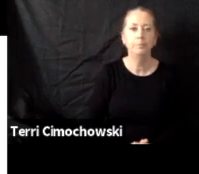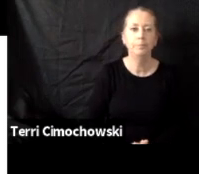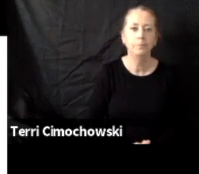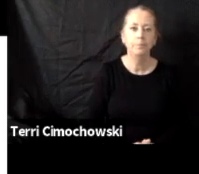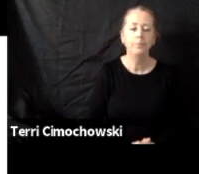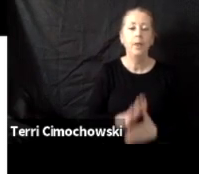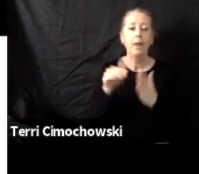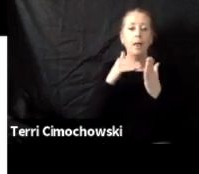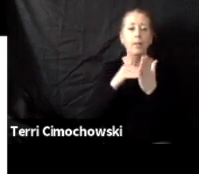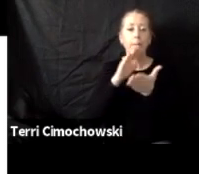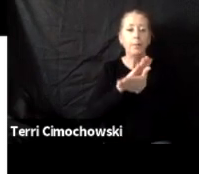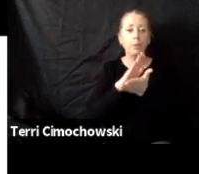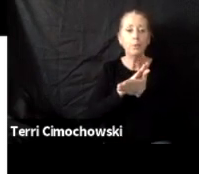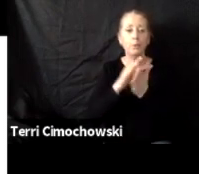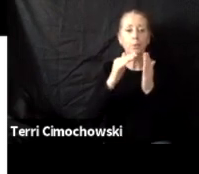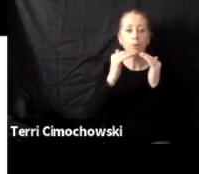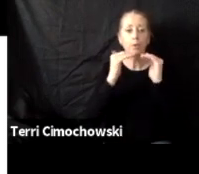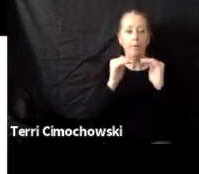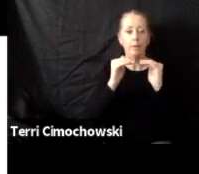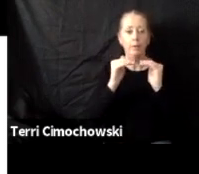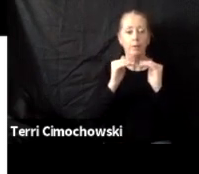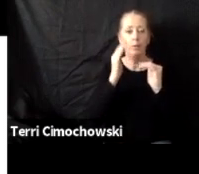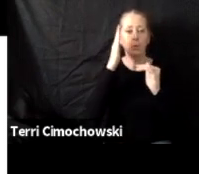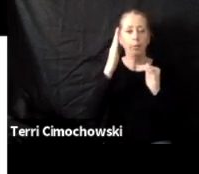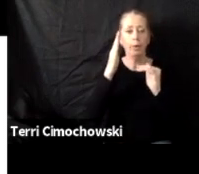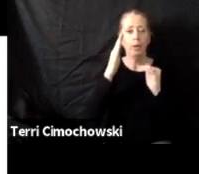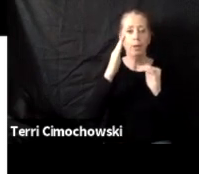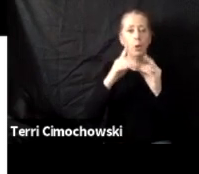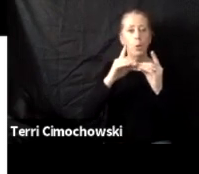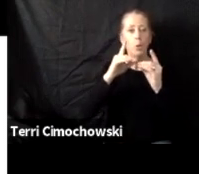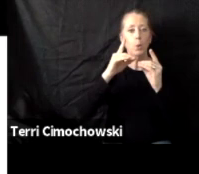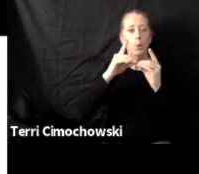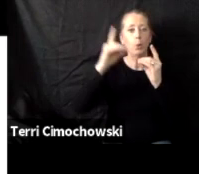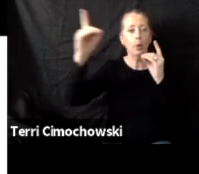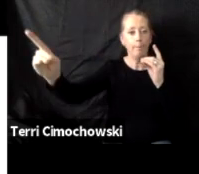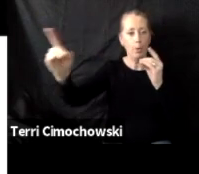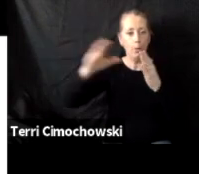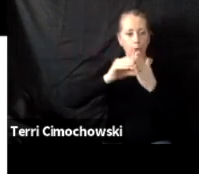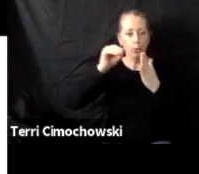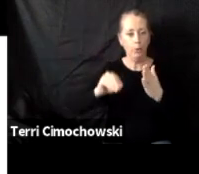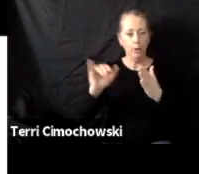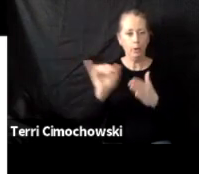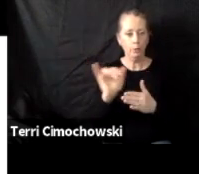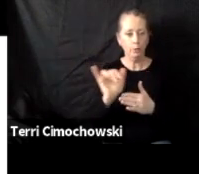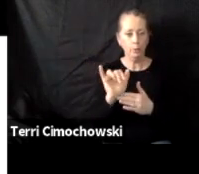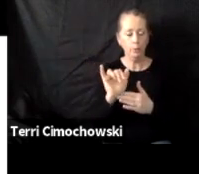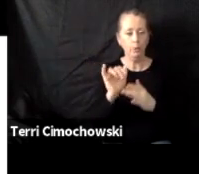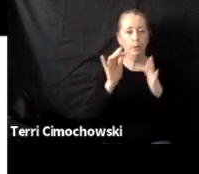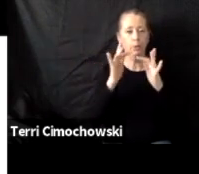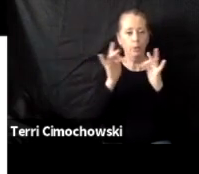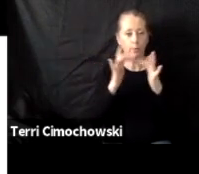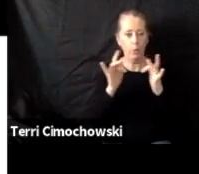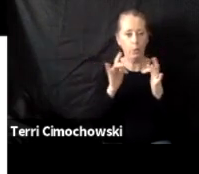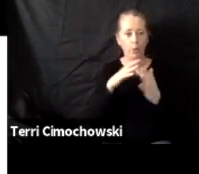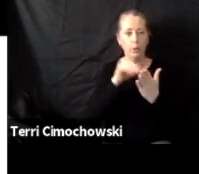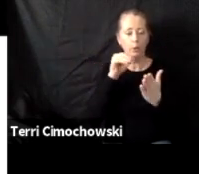At the middle school level, it's going to be a remote learning environment, just like it is now, but it's going to have a more flexible